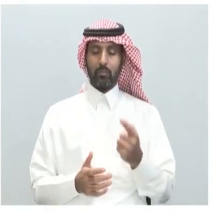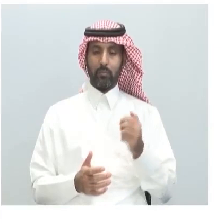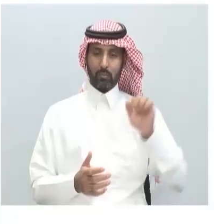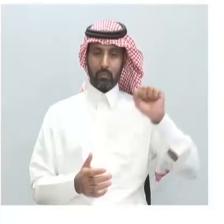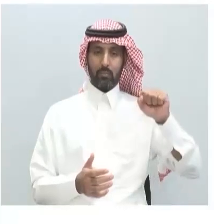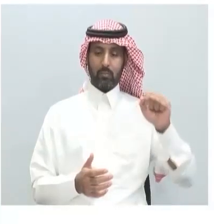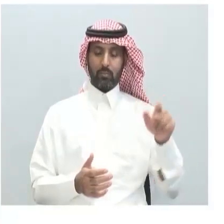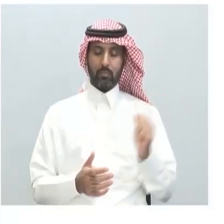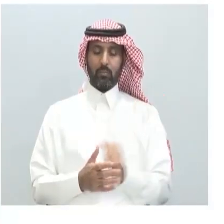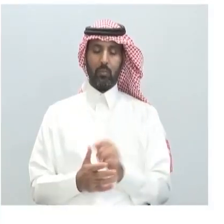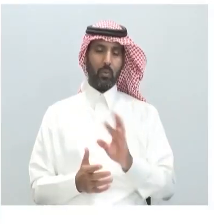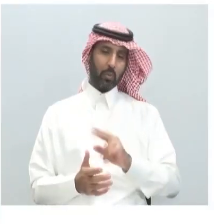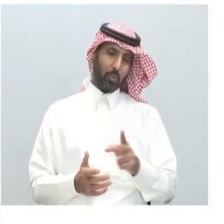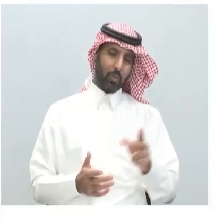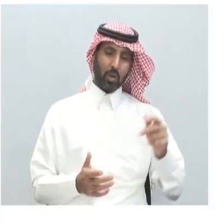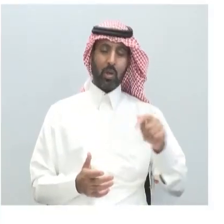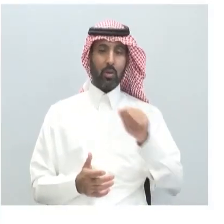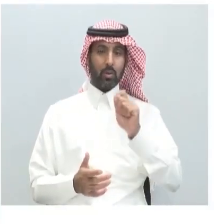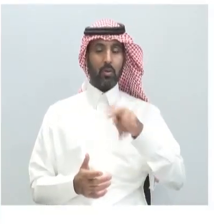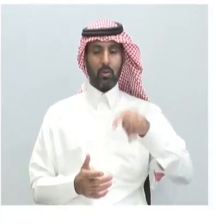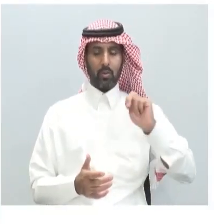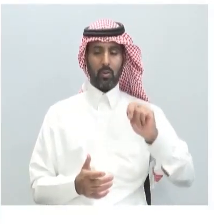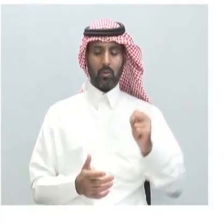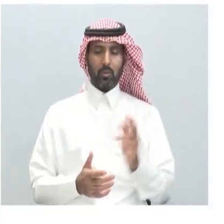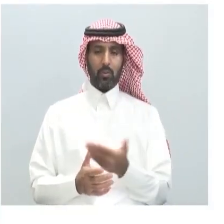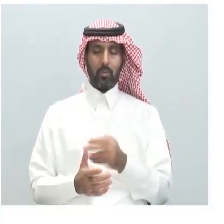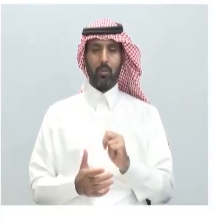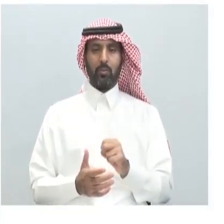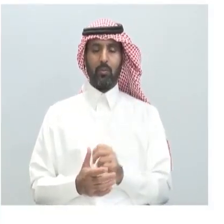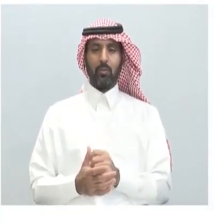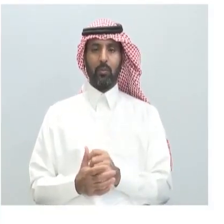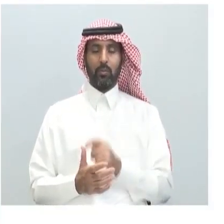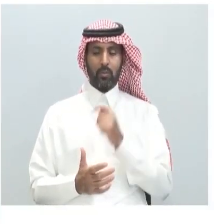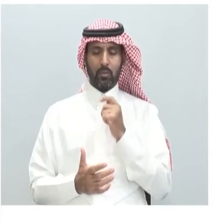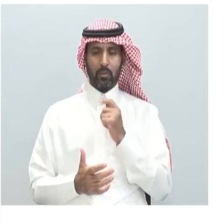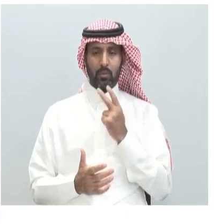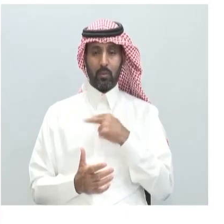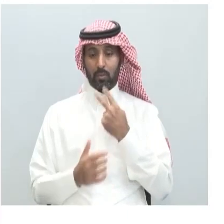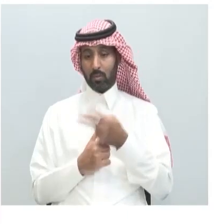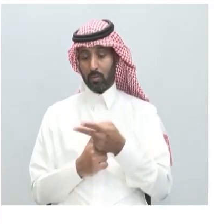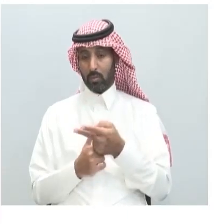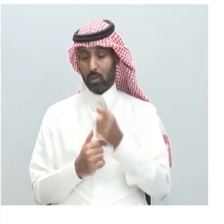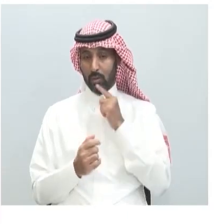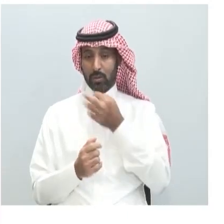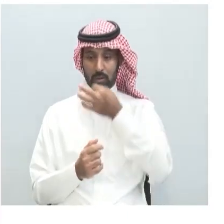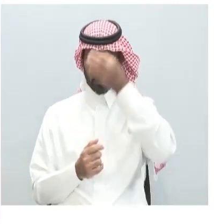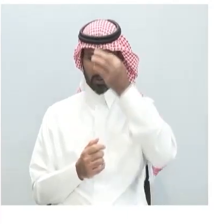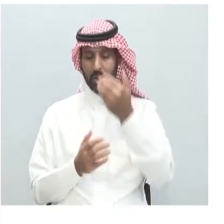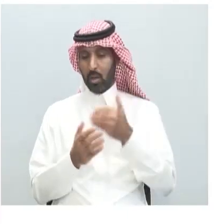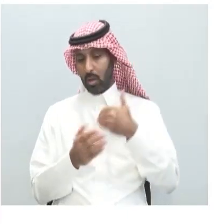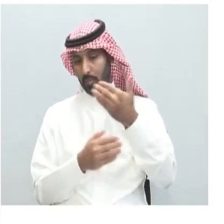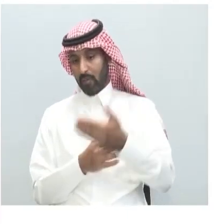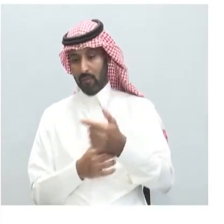yes or no. So here's a language builder for you. Adjectives come after nouns that refer to